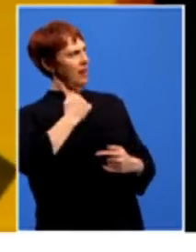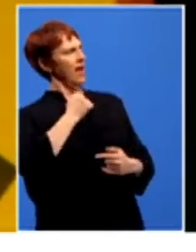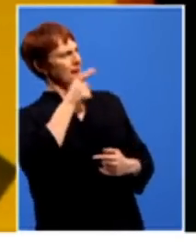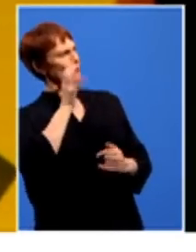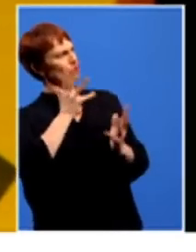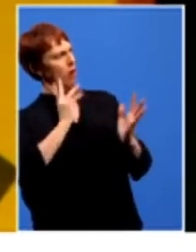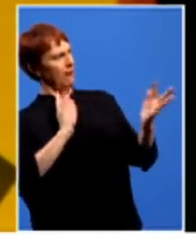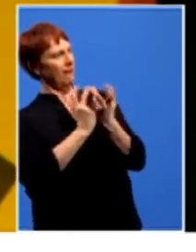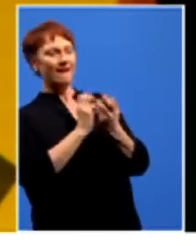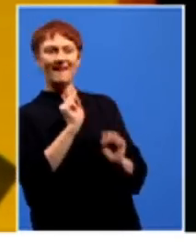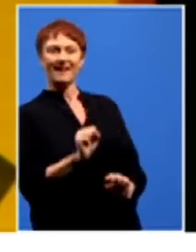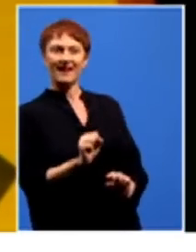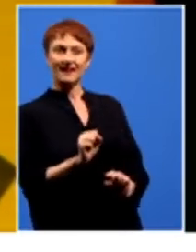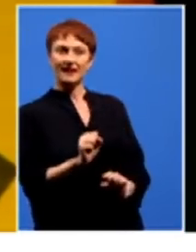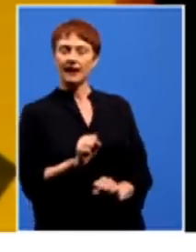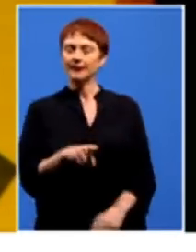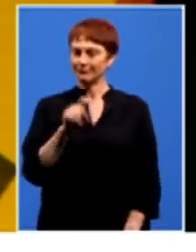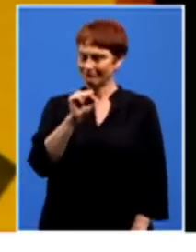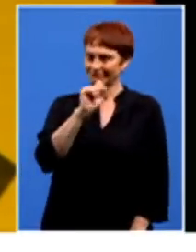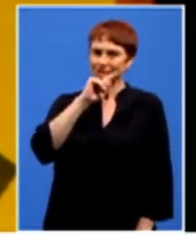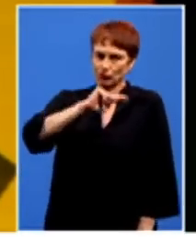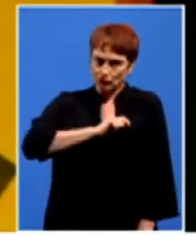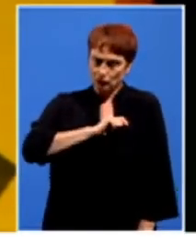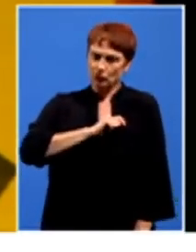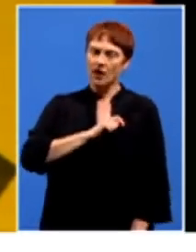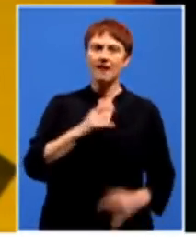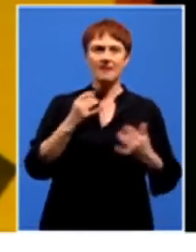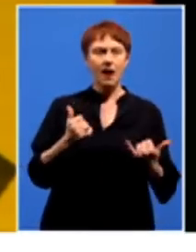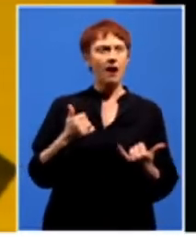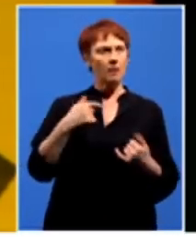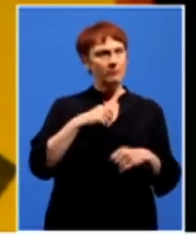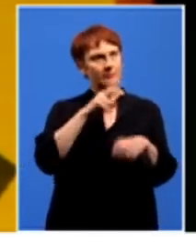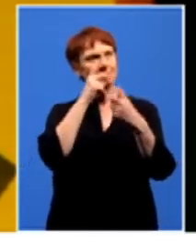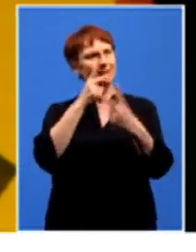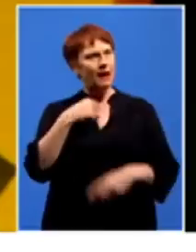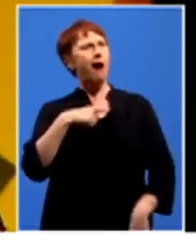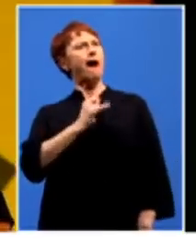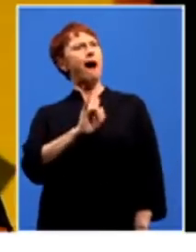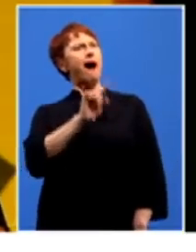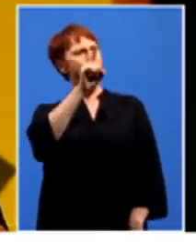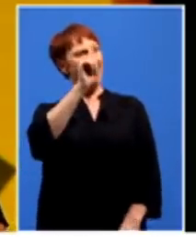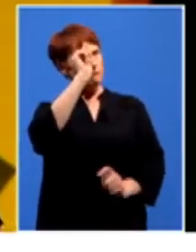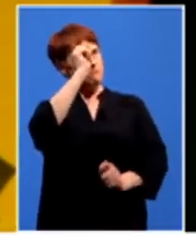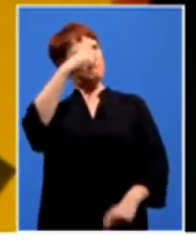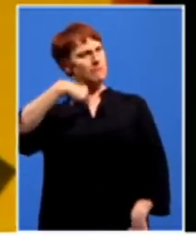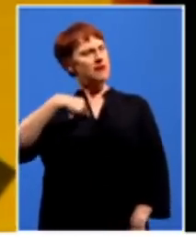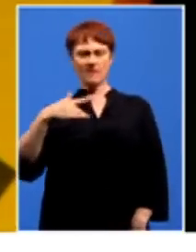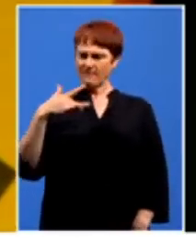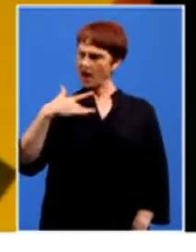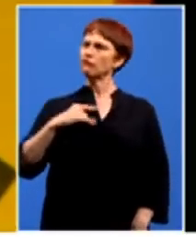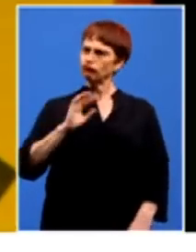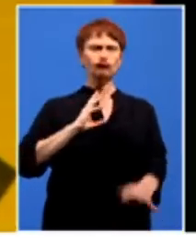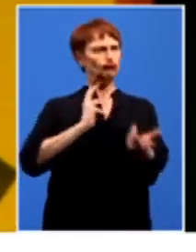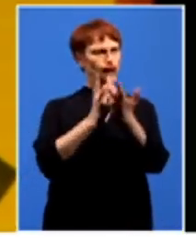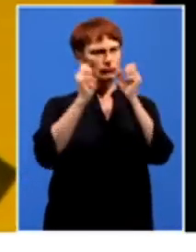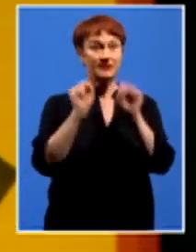to inclusivity, is that if you see yourself in the media out there, if you feel recognized, then you feel represented. And